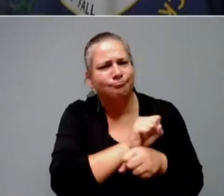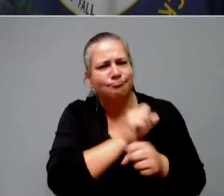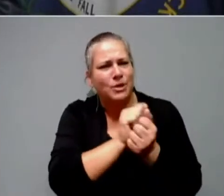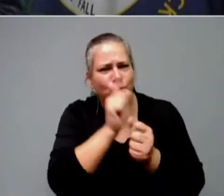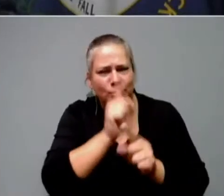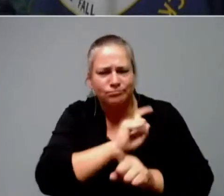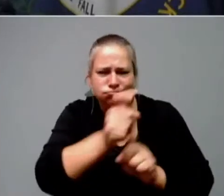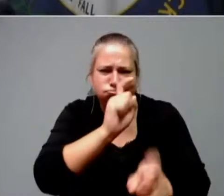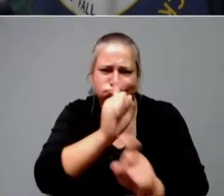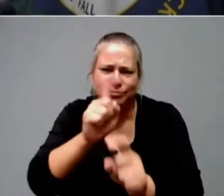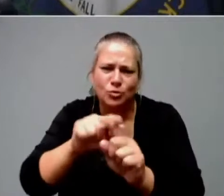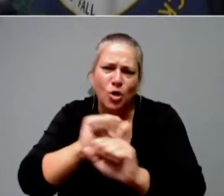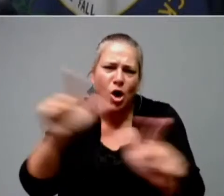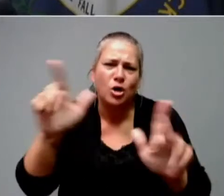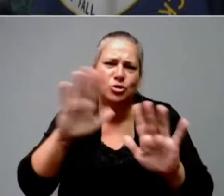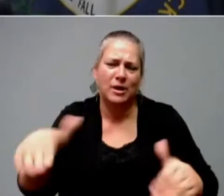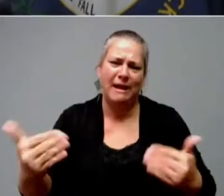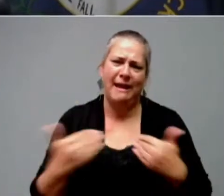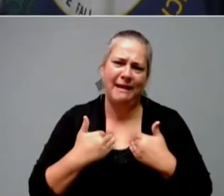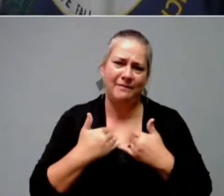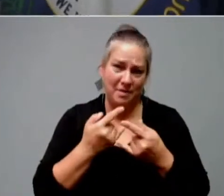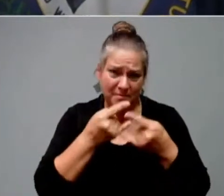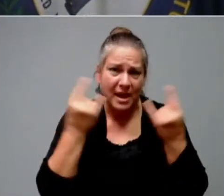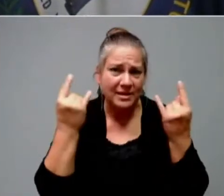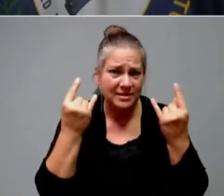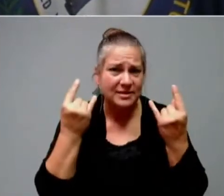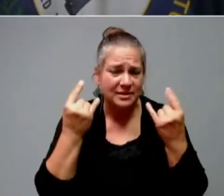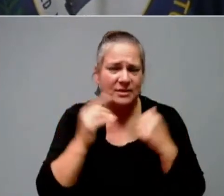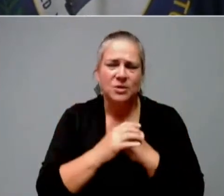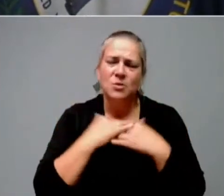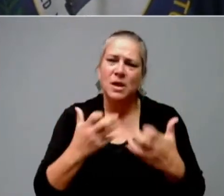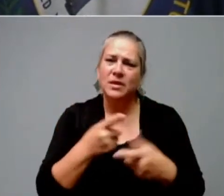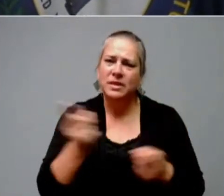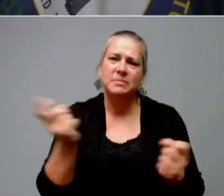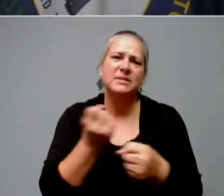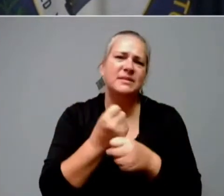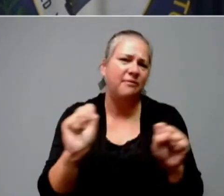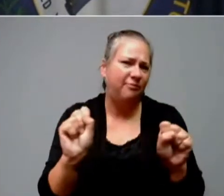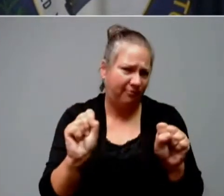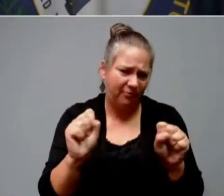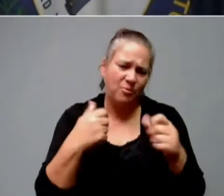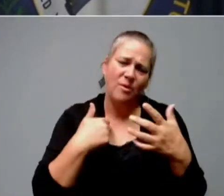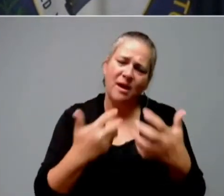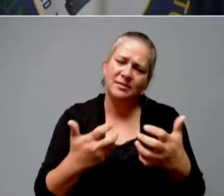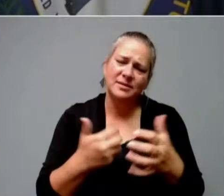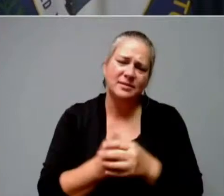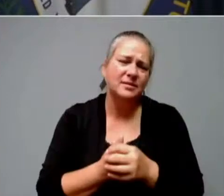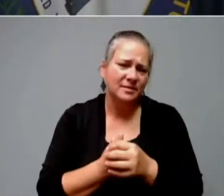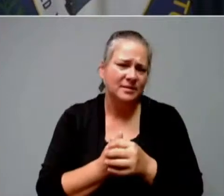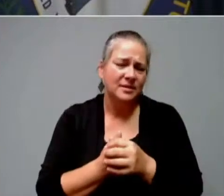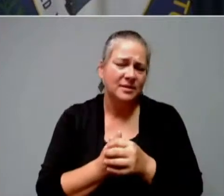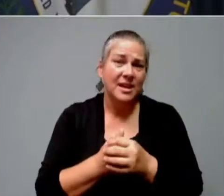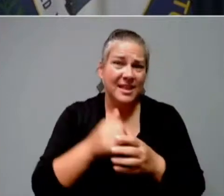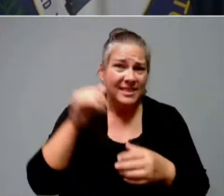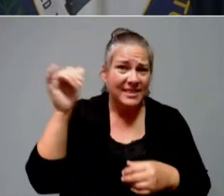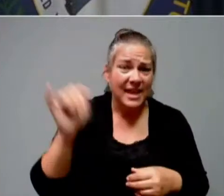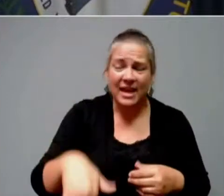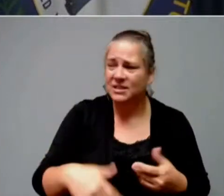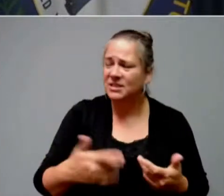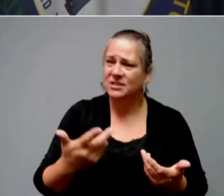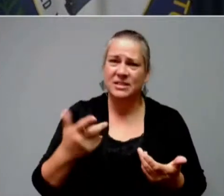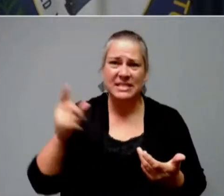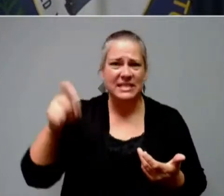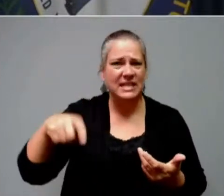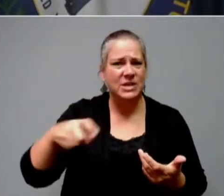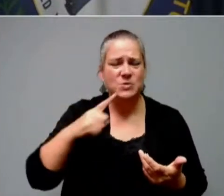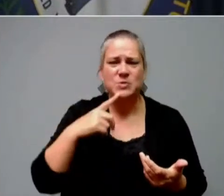to ensure that we can keep them as safe as possible. And that need is great. If we look at our stair-stepper